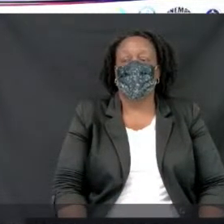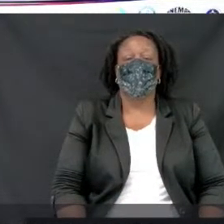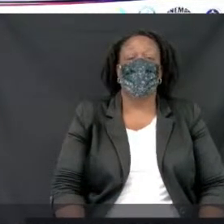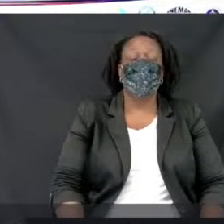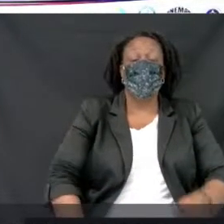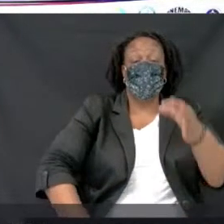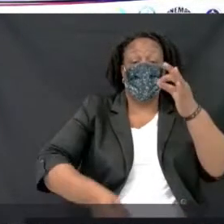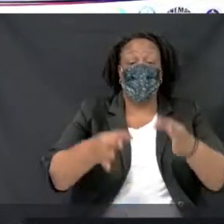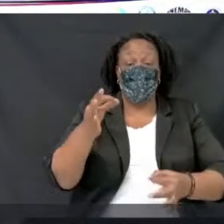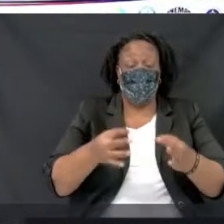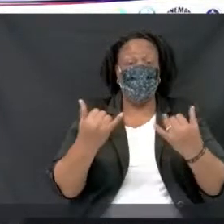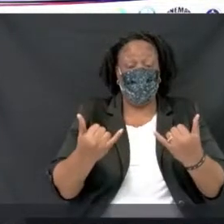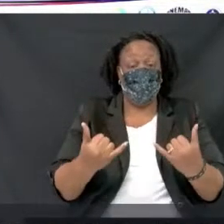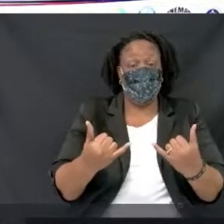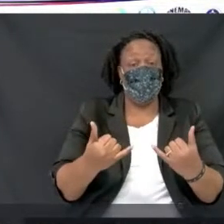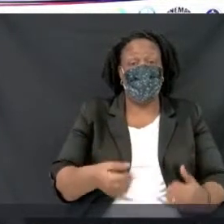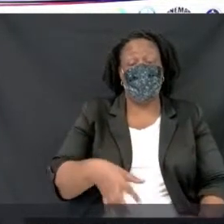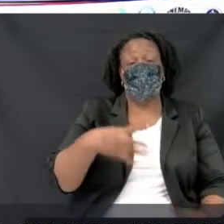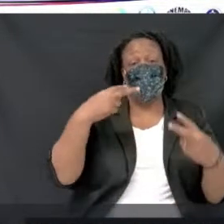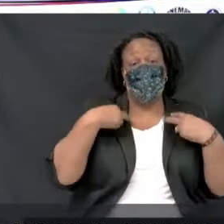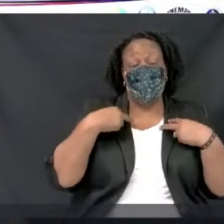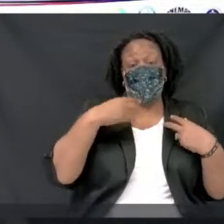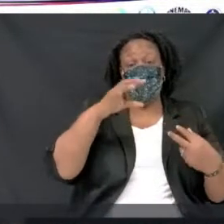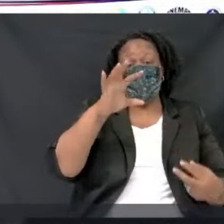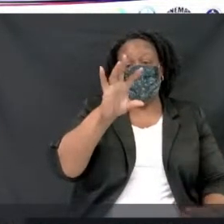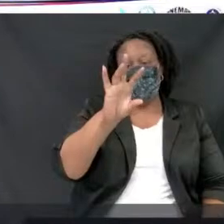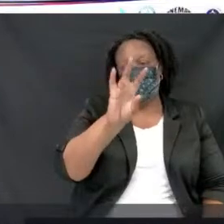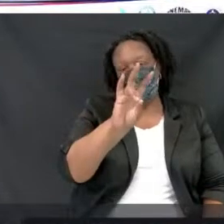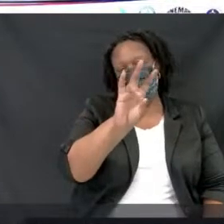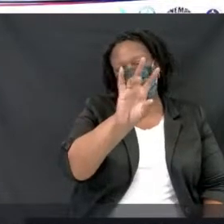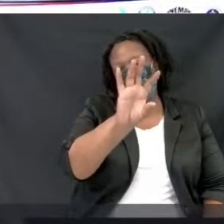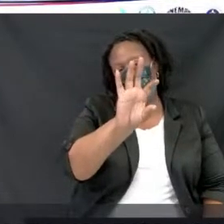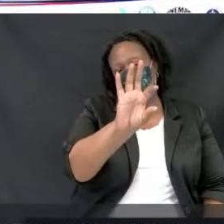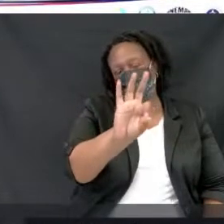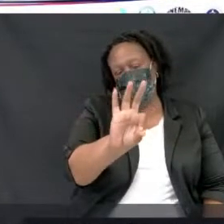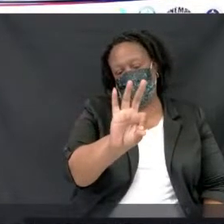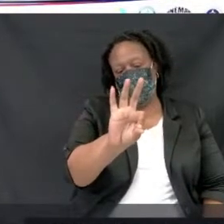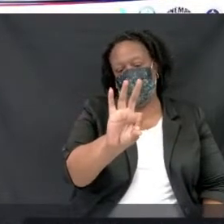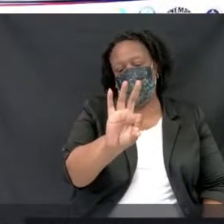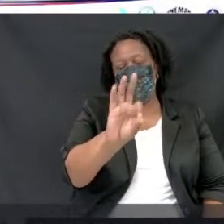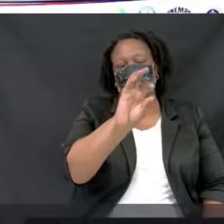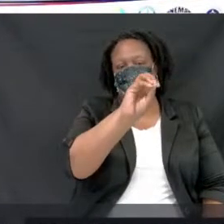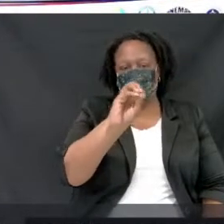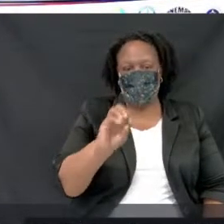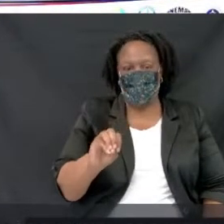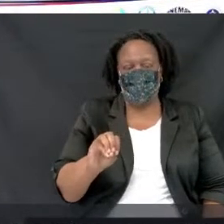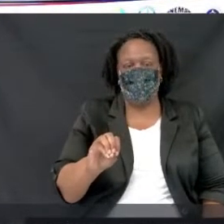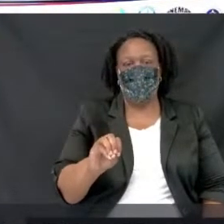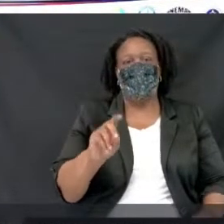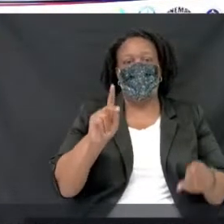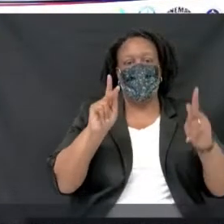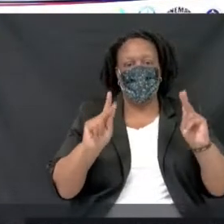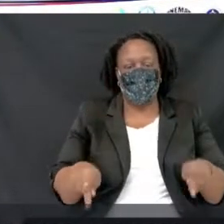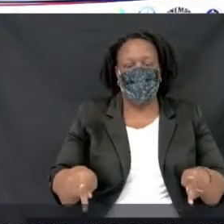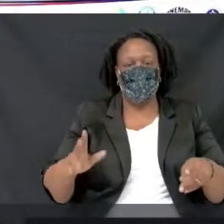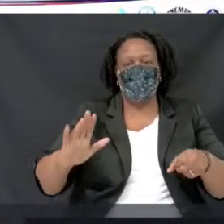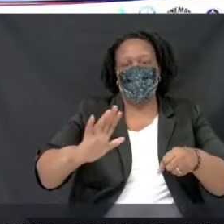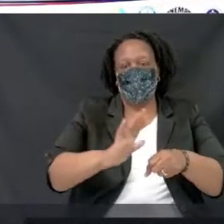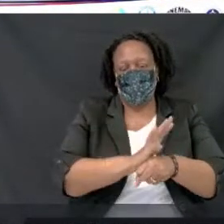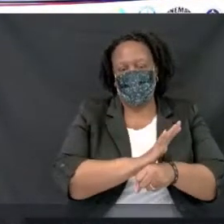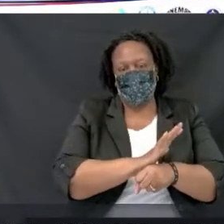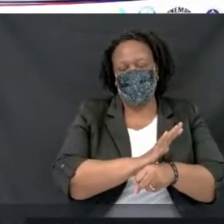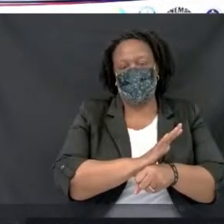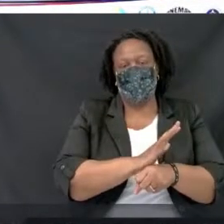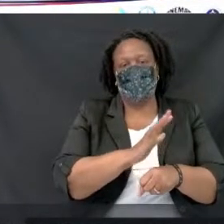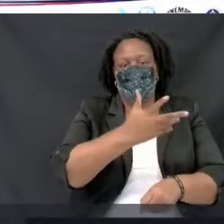that 80% threshold of fully vaccinated, vaccinated persons in St. Kitts and